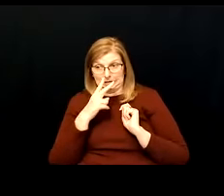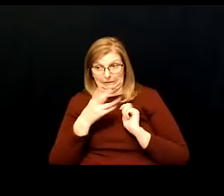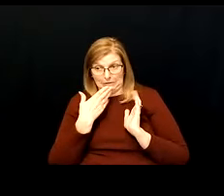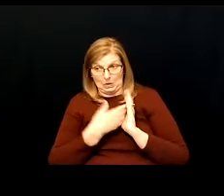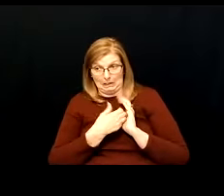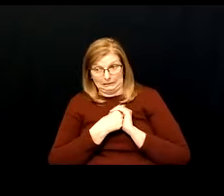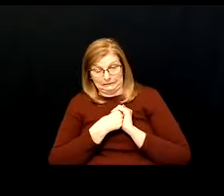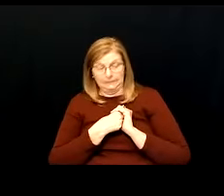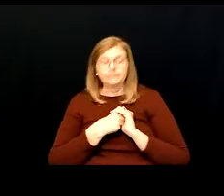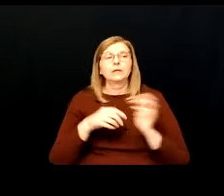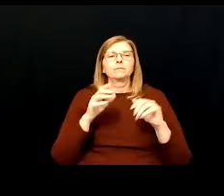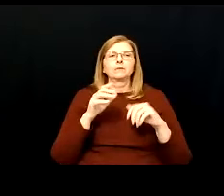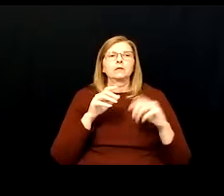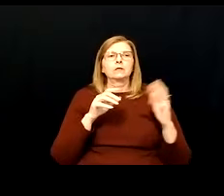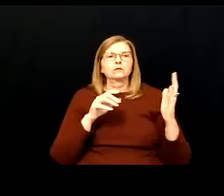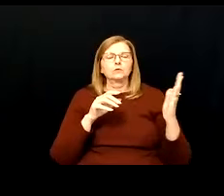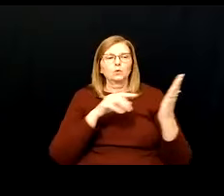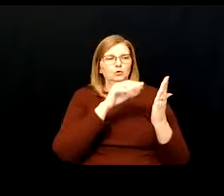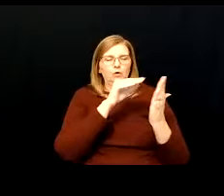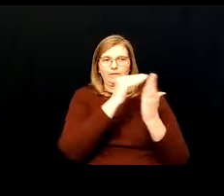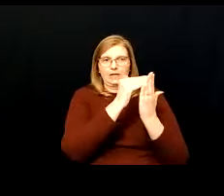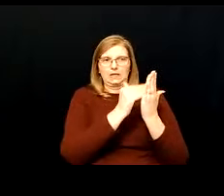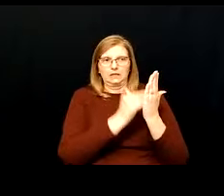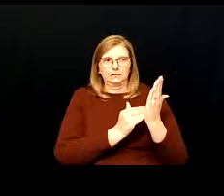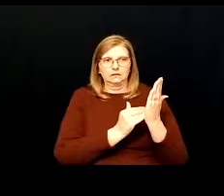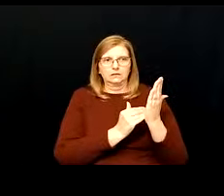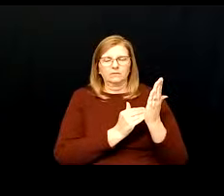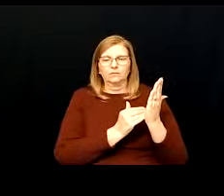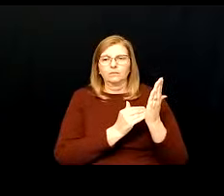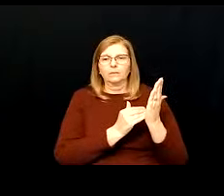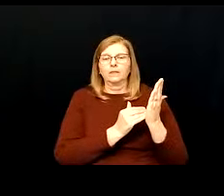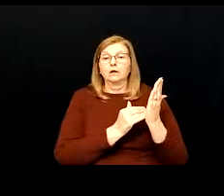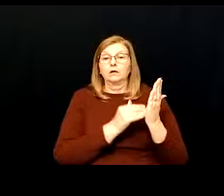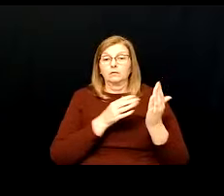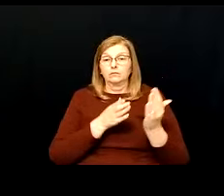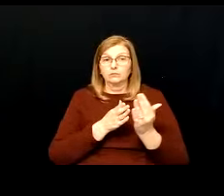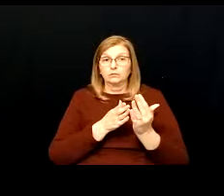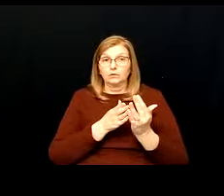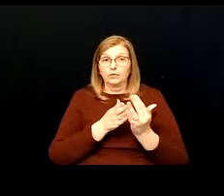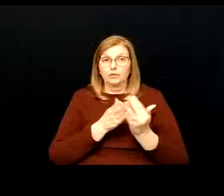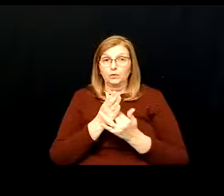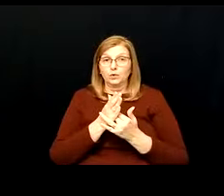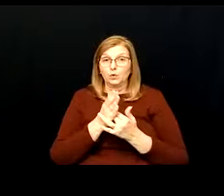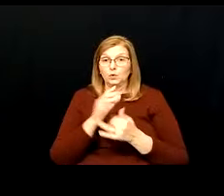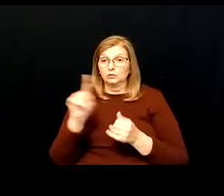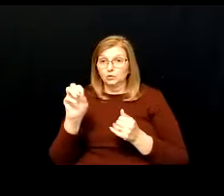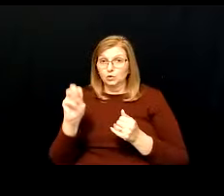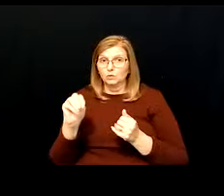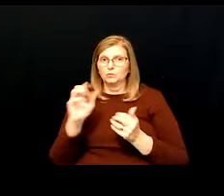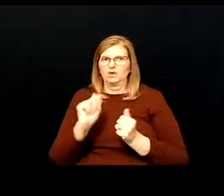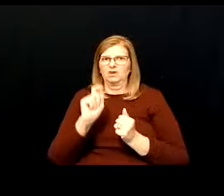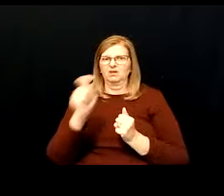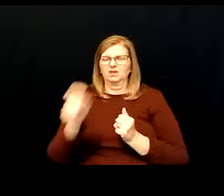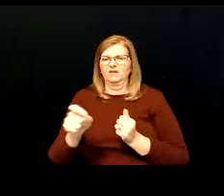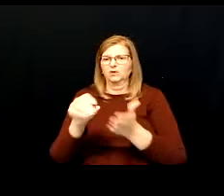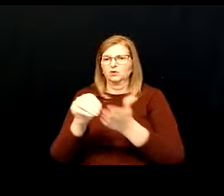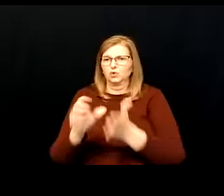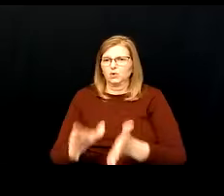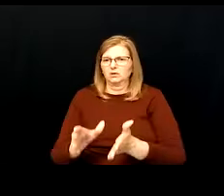And when you're using Zoom and things like that, you're able to give the student remote